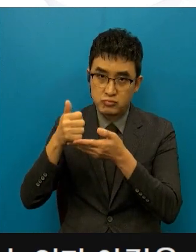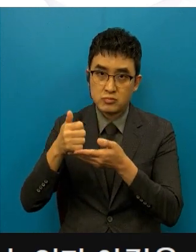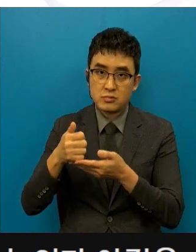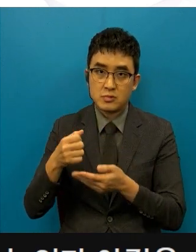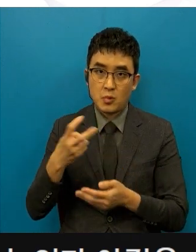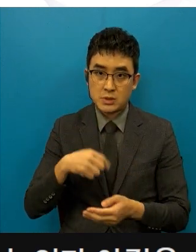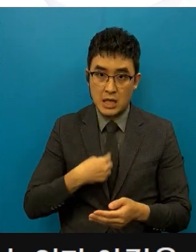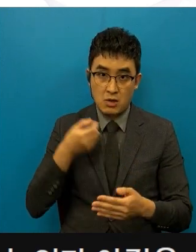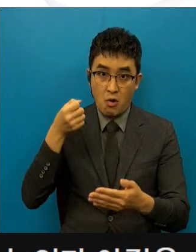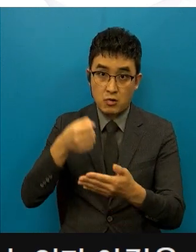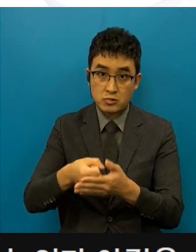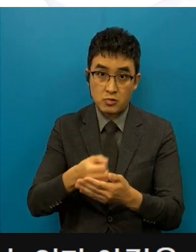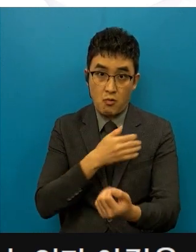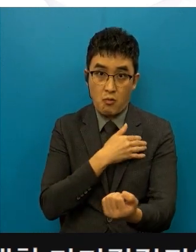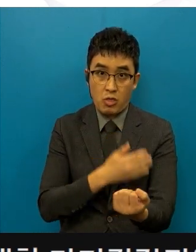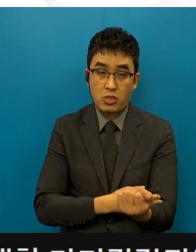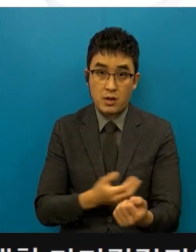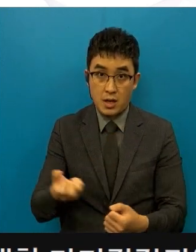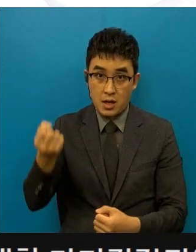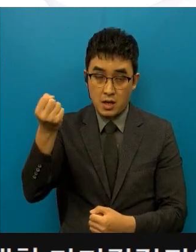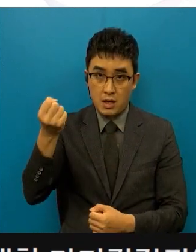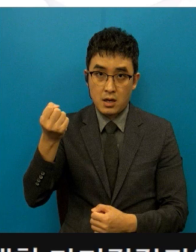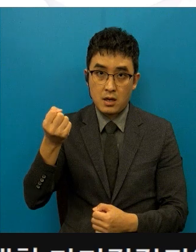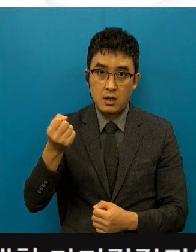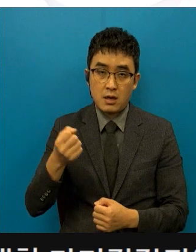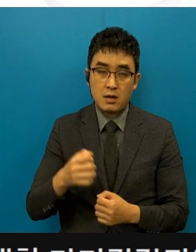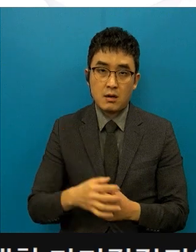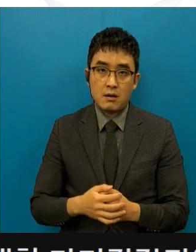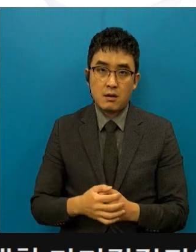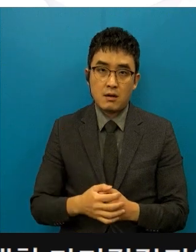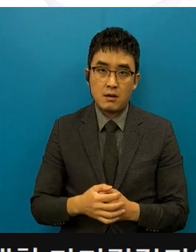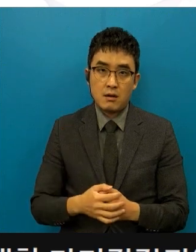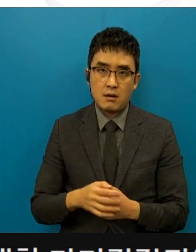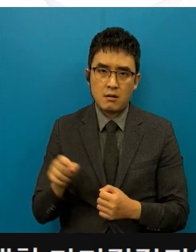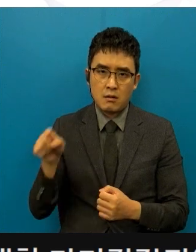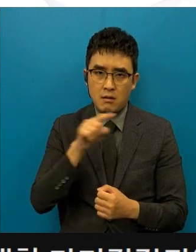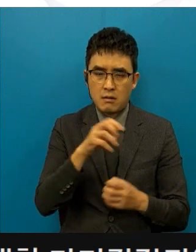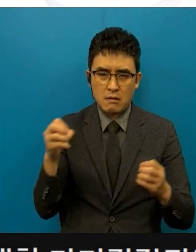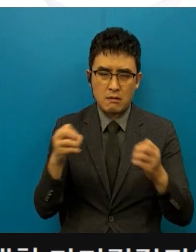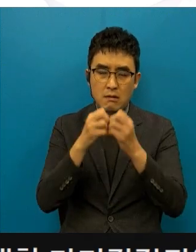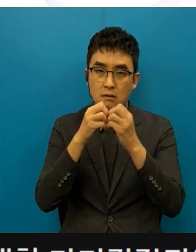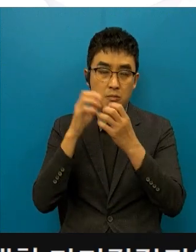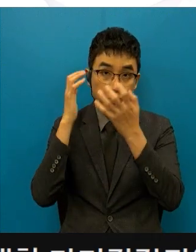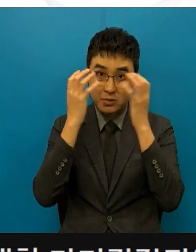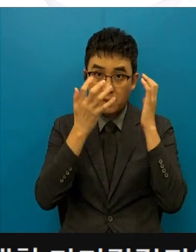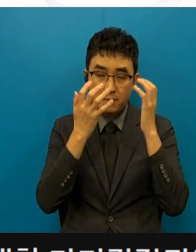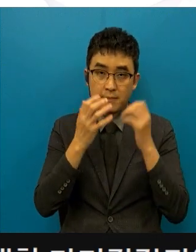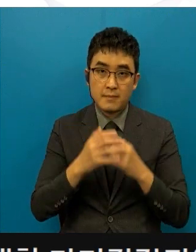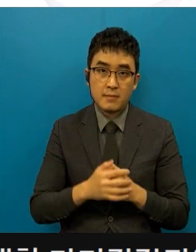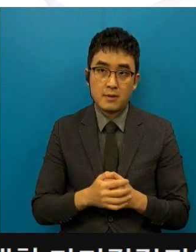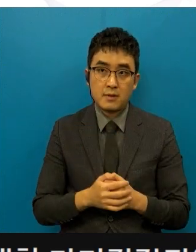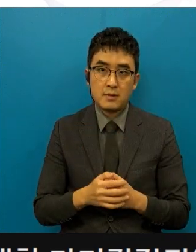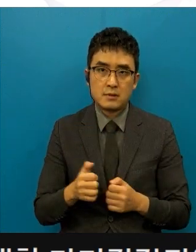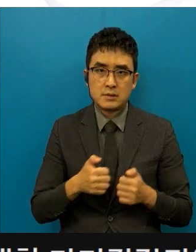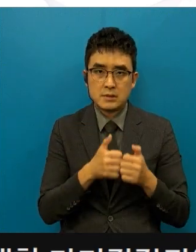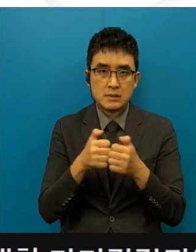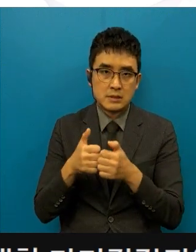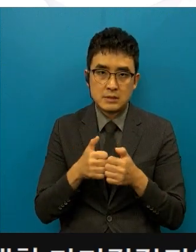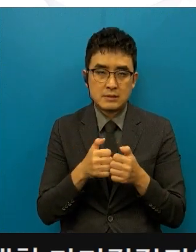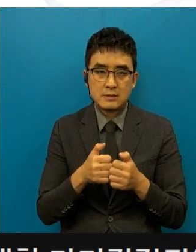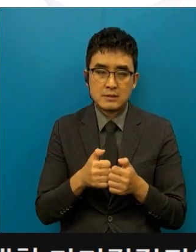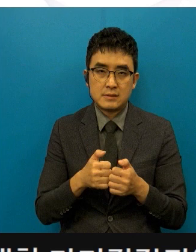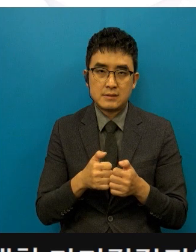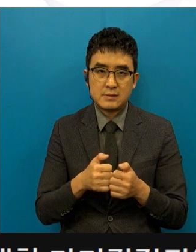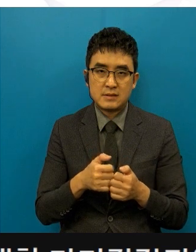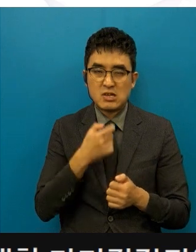complicated conflict that we'd rather not touch upon it. So we prefer not to talk about death. Generally